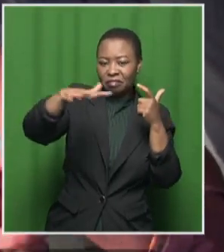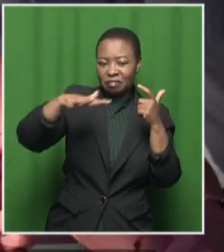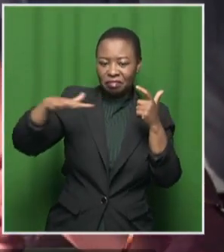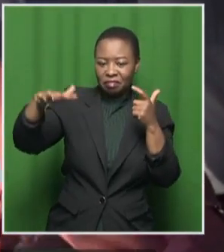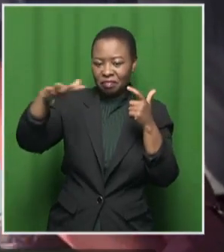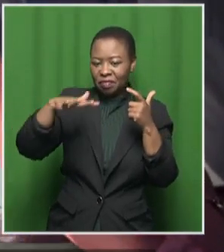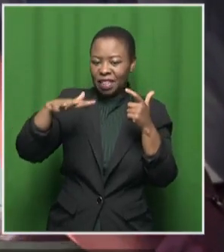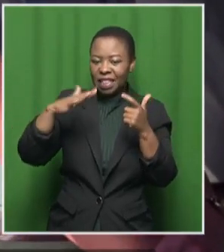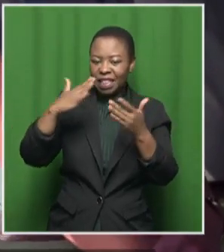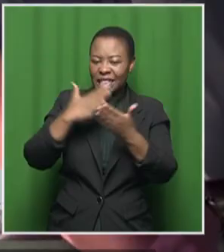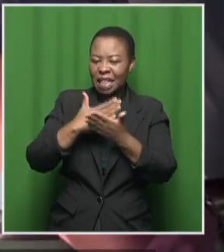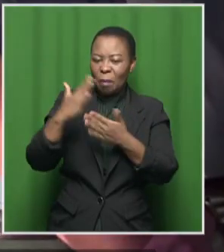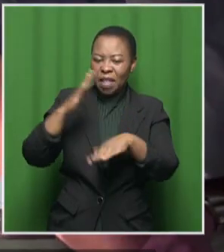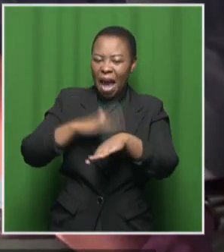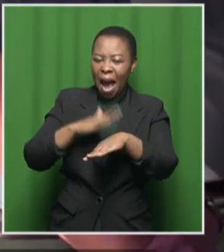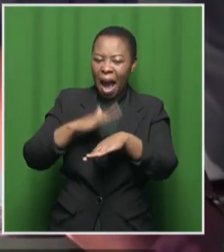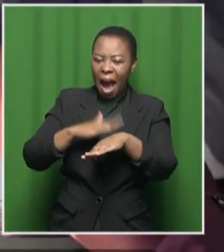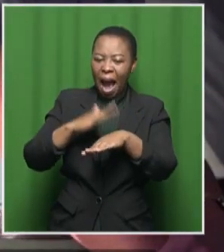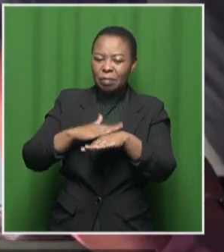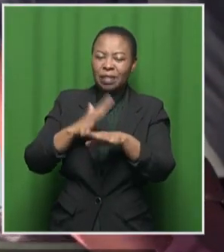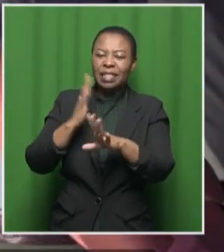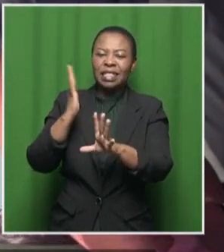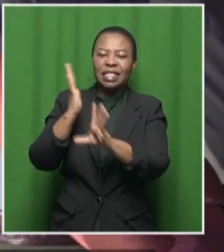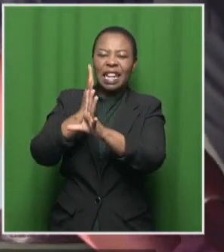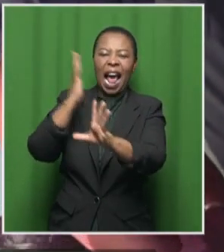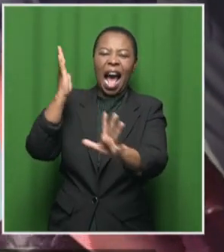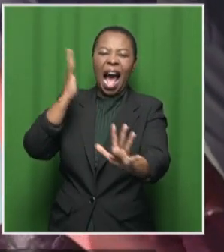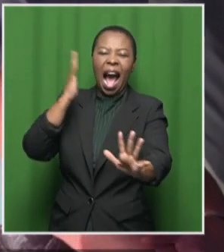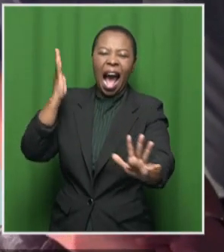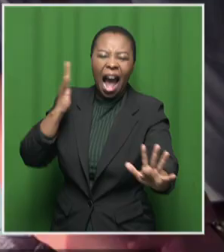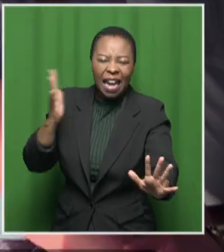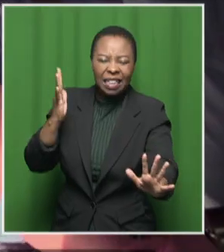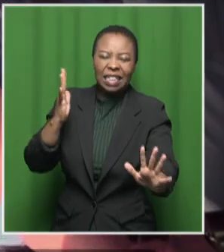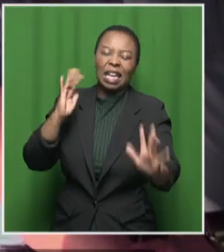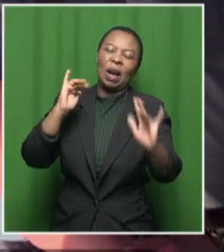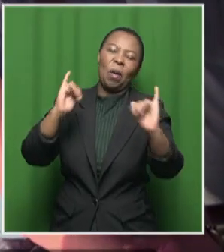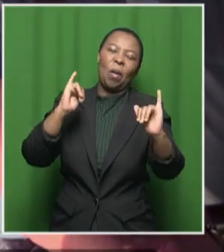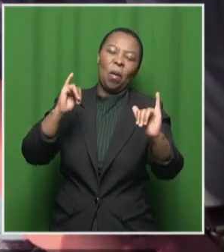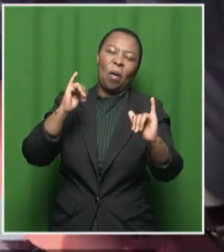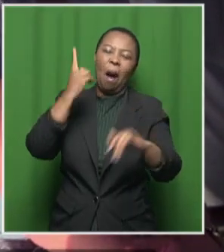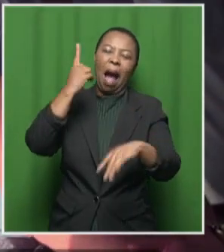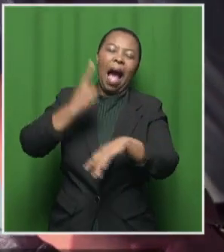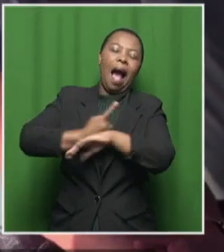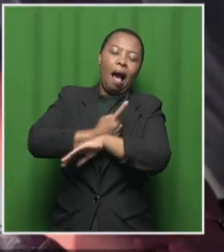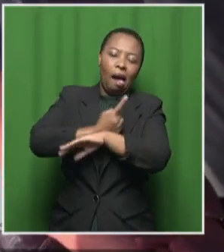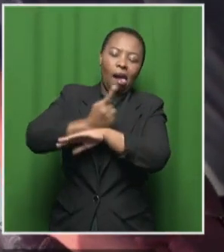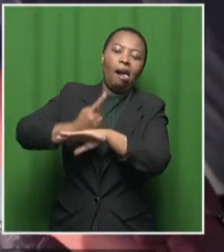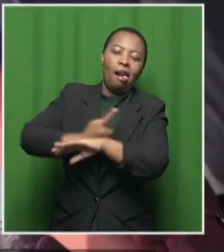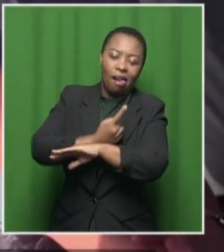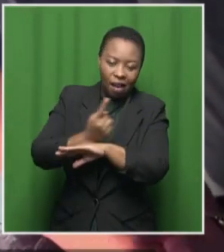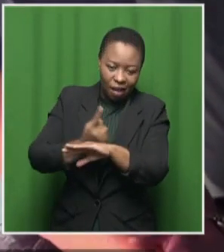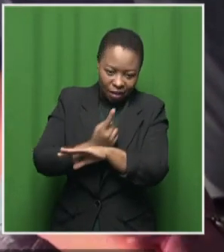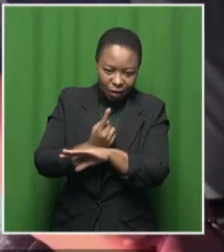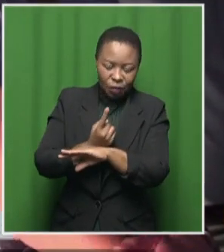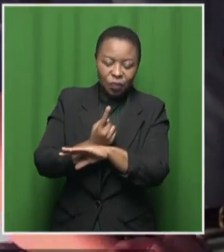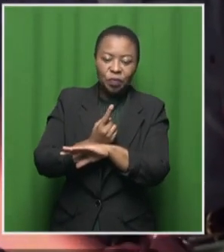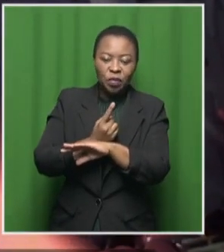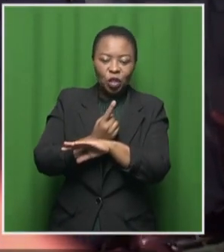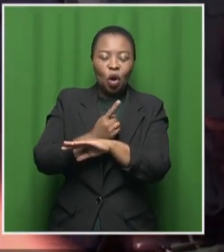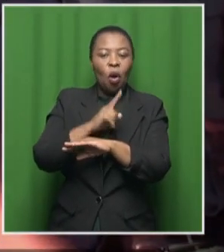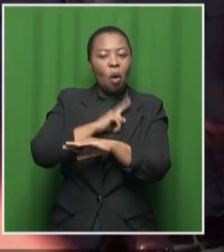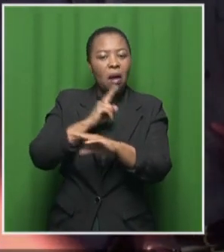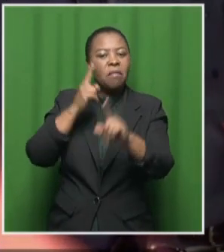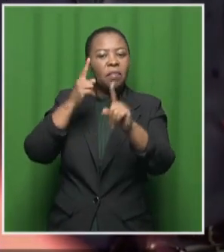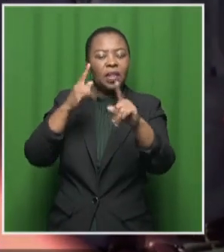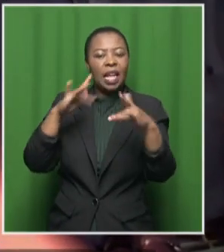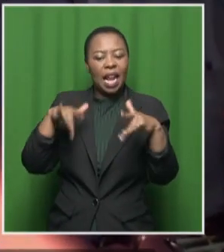sometimes those lines were hours long. And it was just through a consultant and doing a life safety